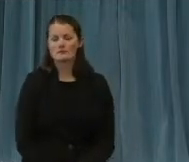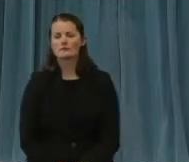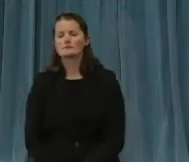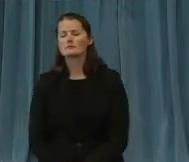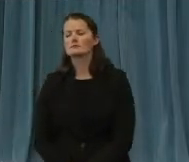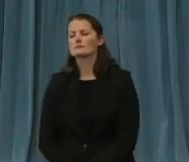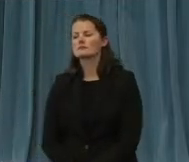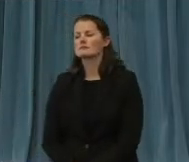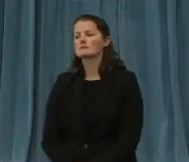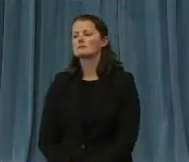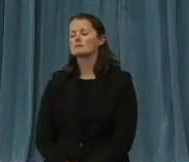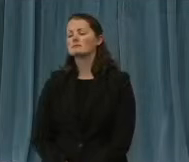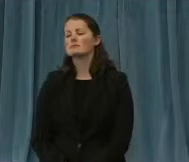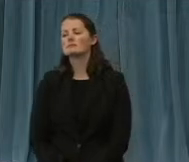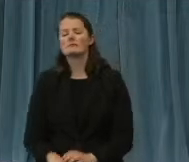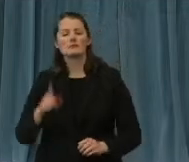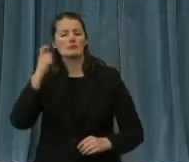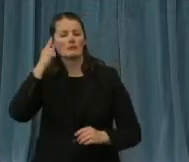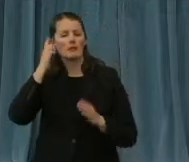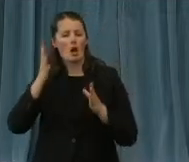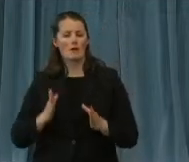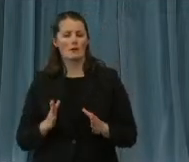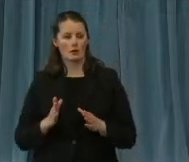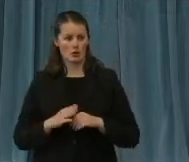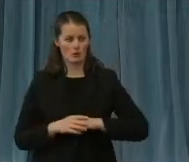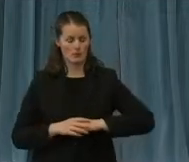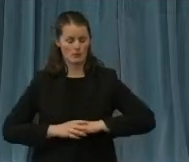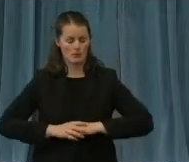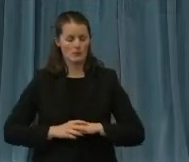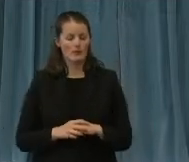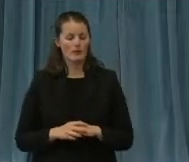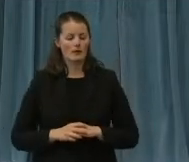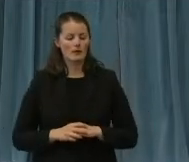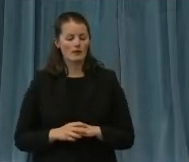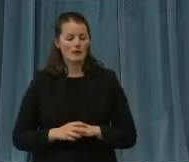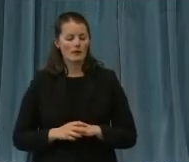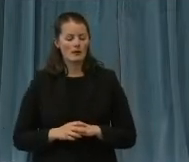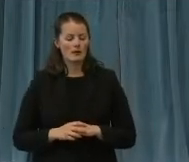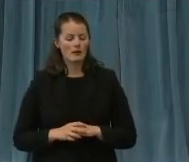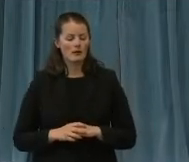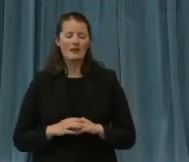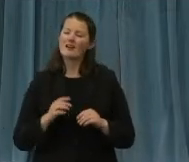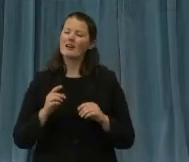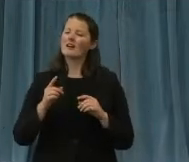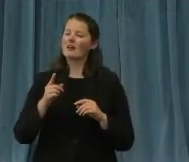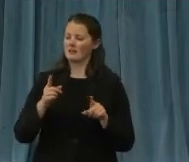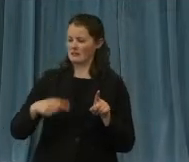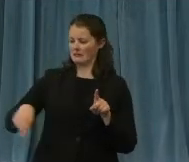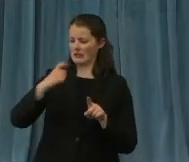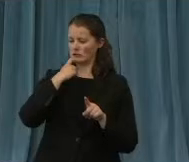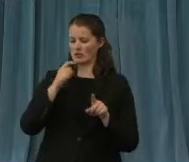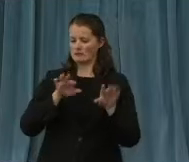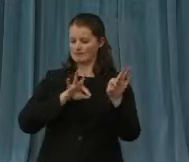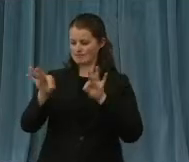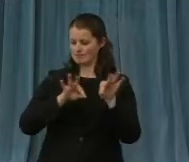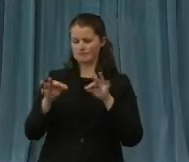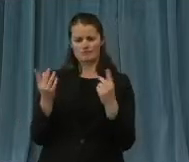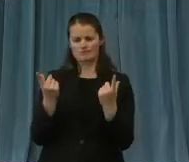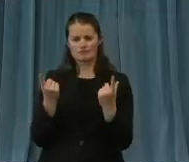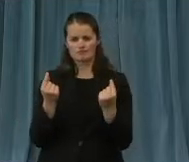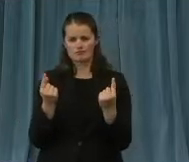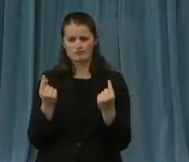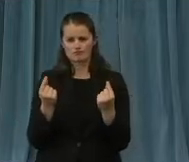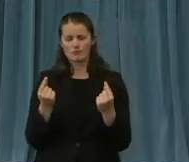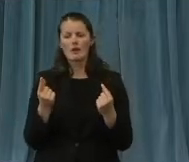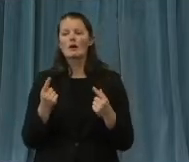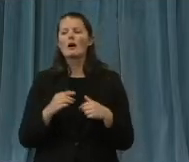extremely important, the lower numbers of infected people and deaths, let me start over. The lower numbers of infected